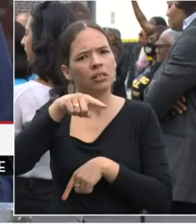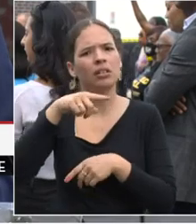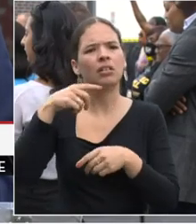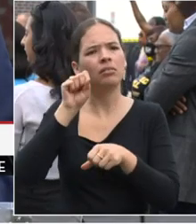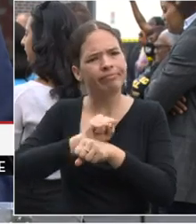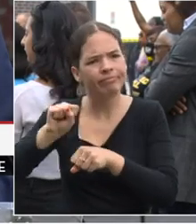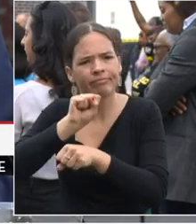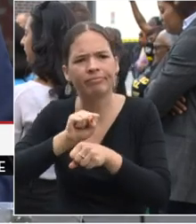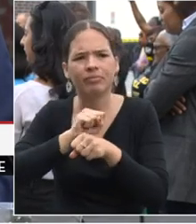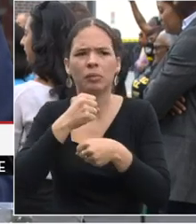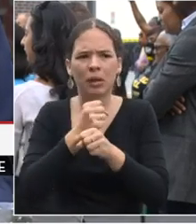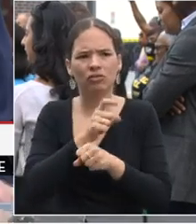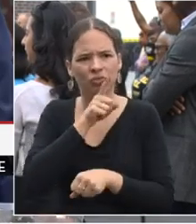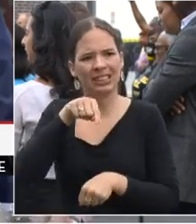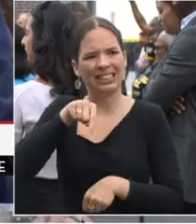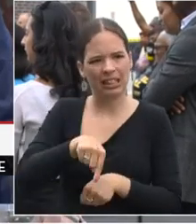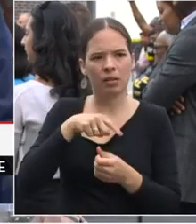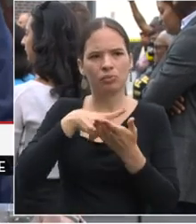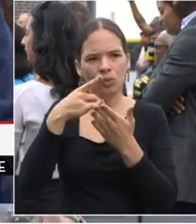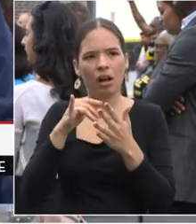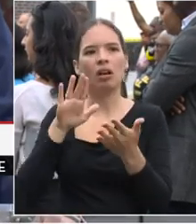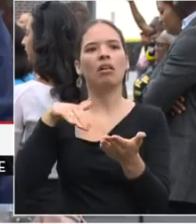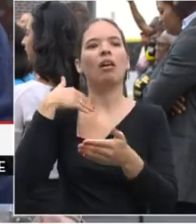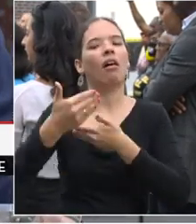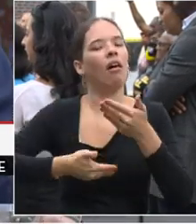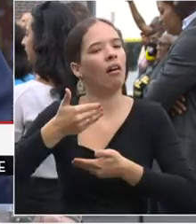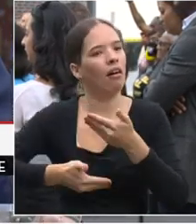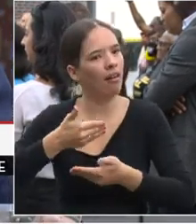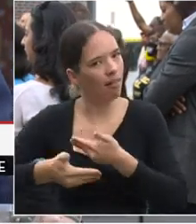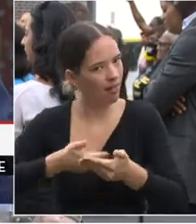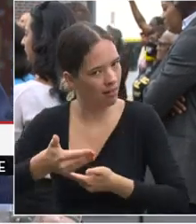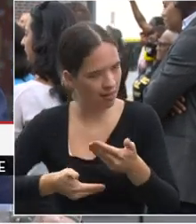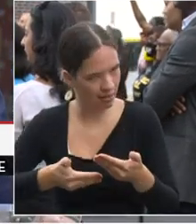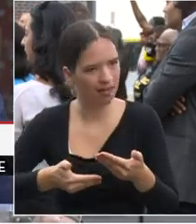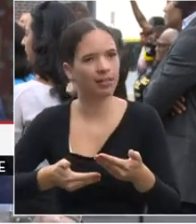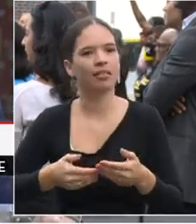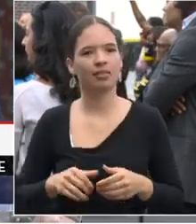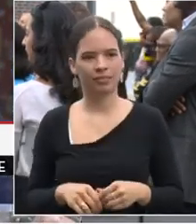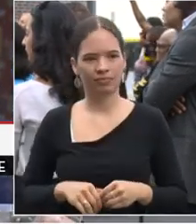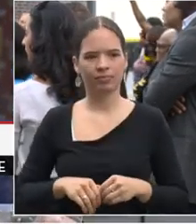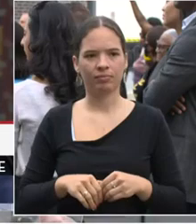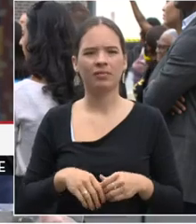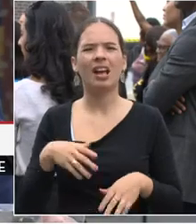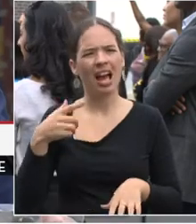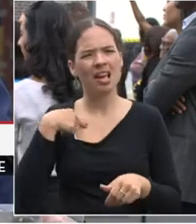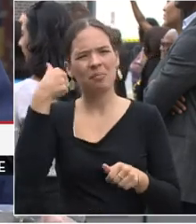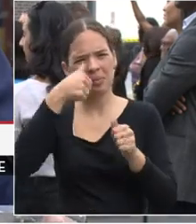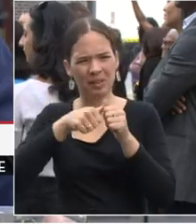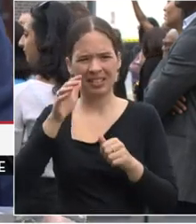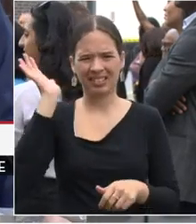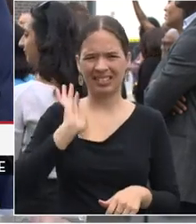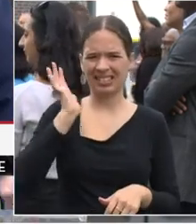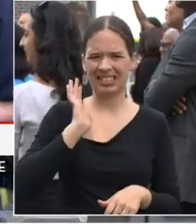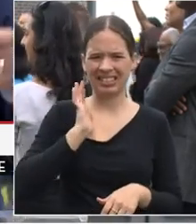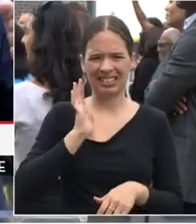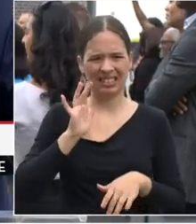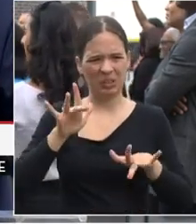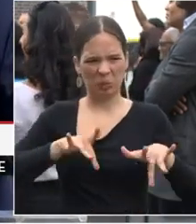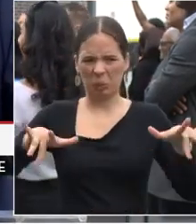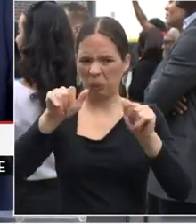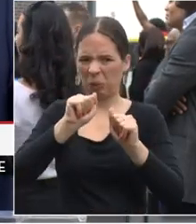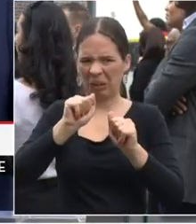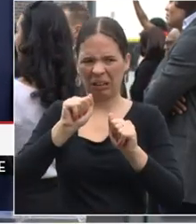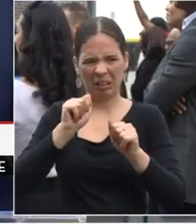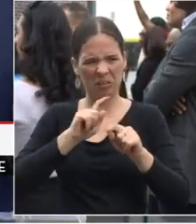on track and to keep it moving forward. How many remember it was nothing but a lot out here at one point? And people worked